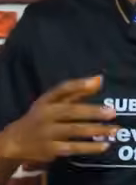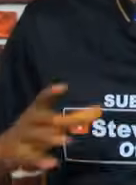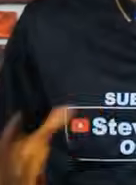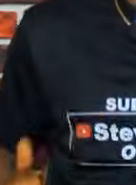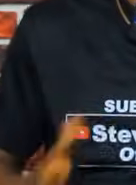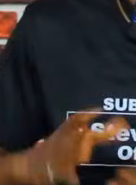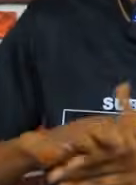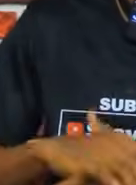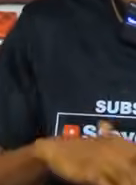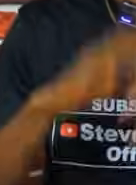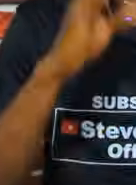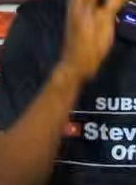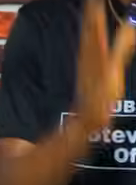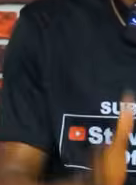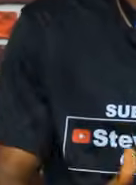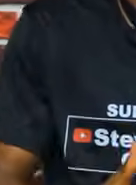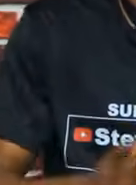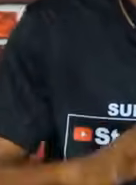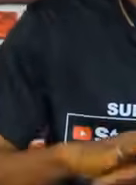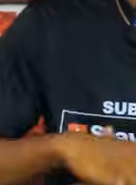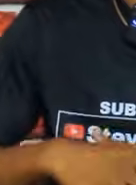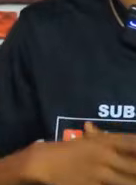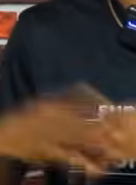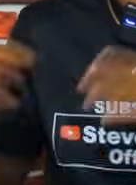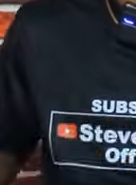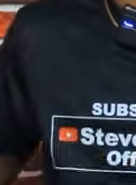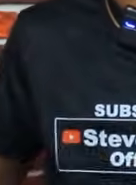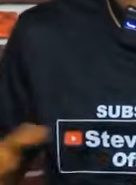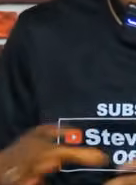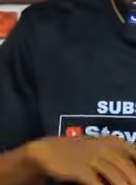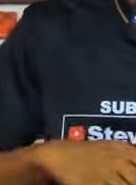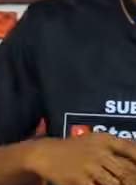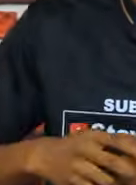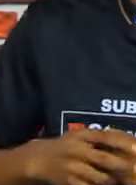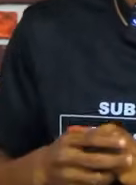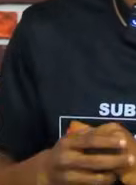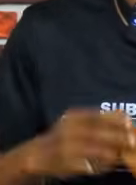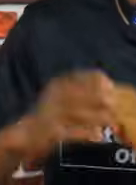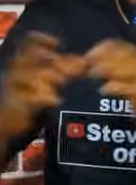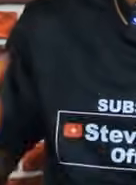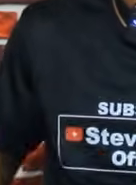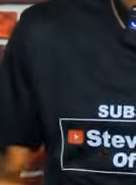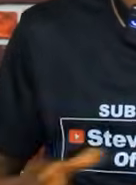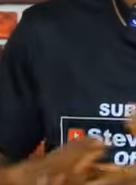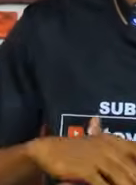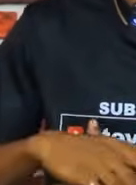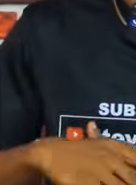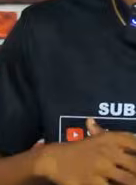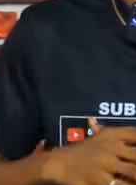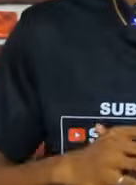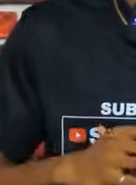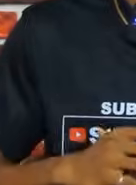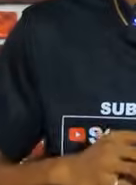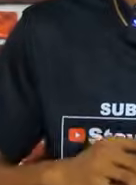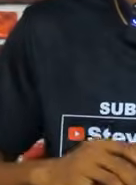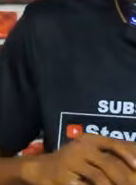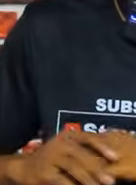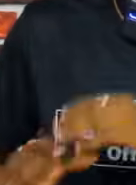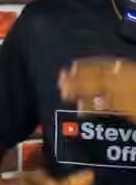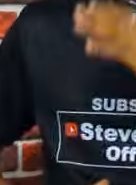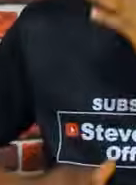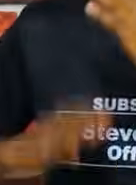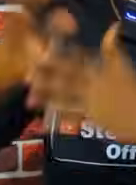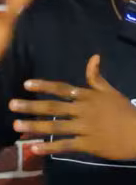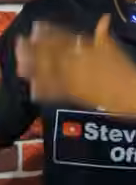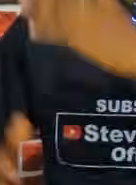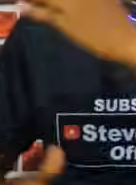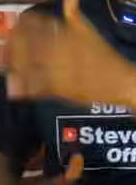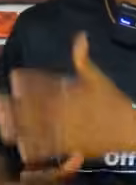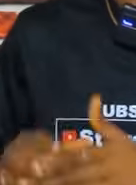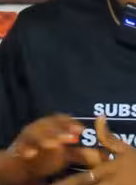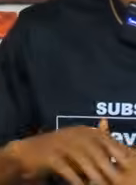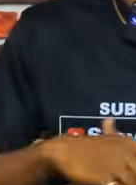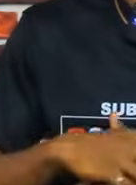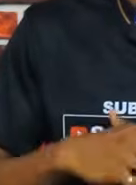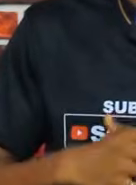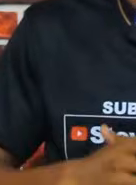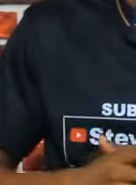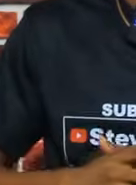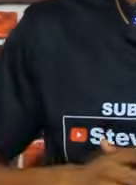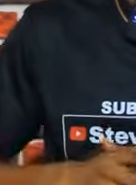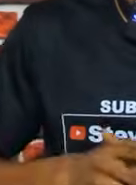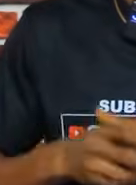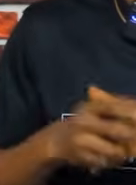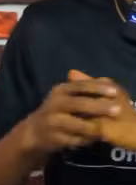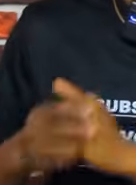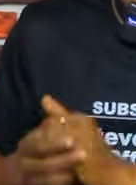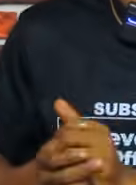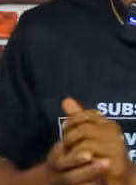was mennom na ode ma ne kraman ajese later won no ohwe kraman na ohun no onko hwe ajese kraman o si okwo